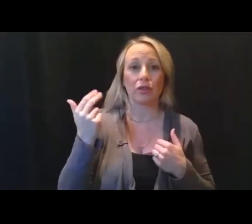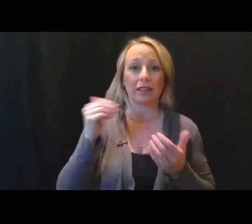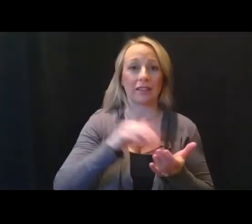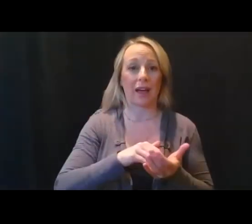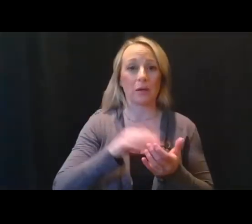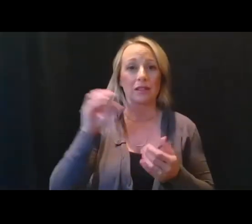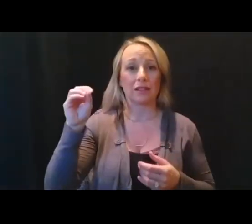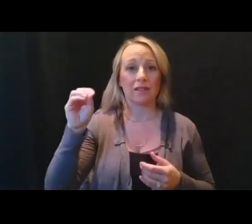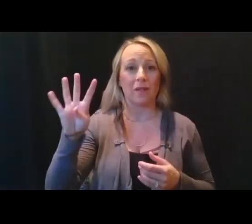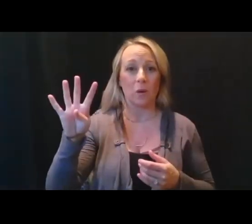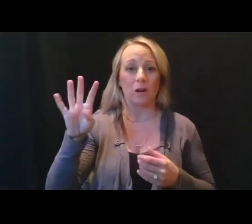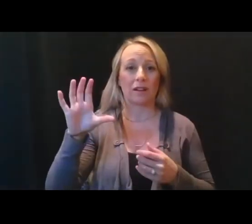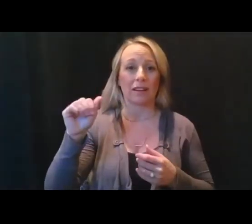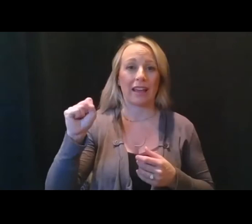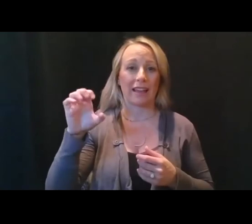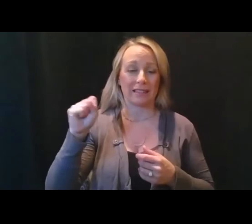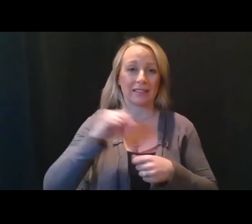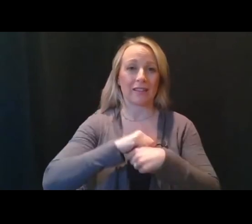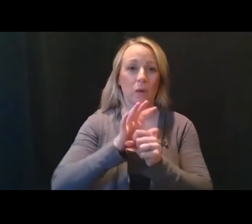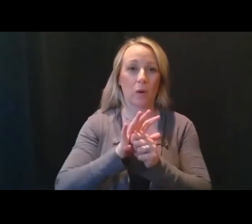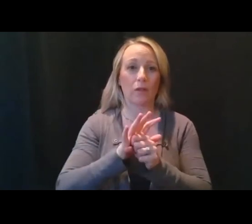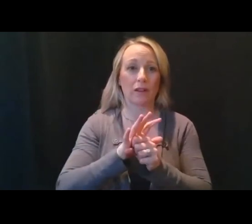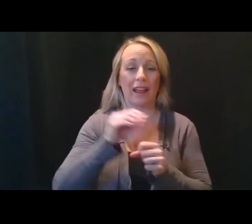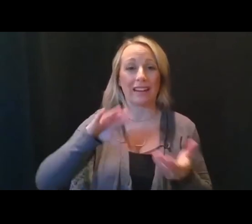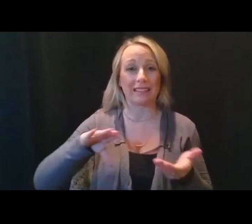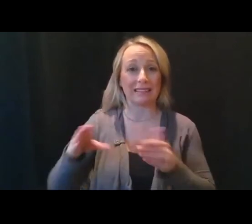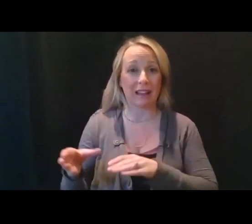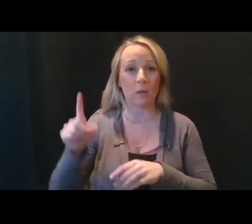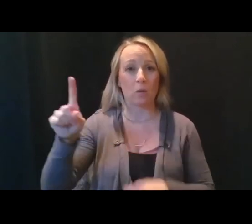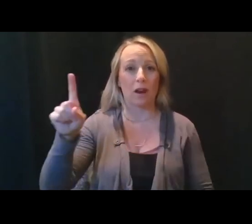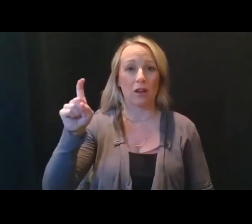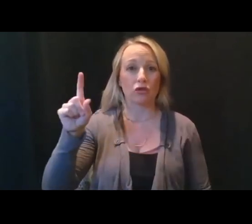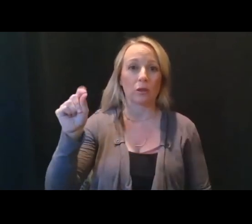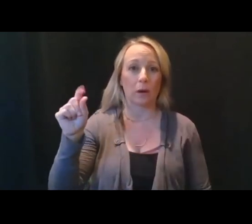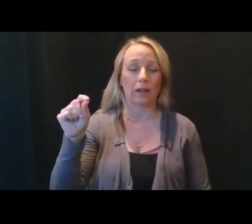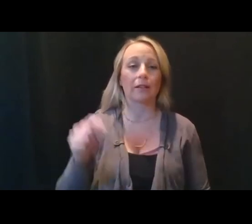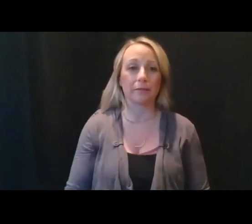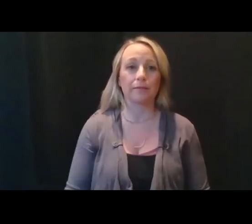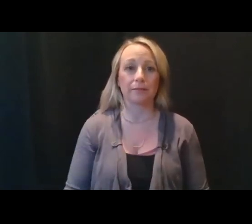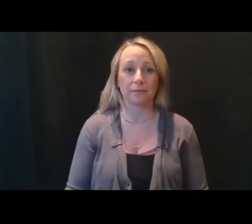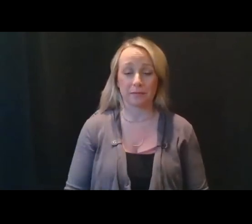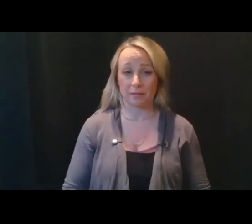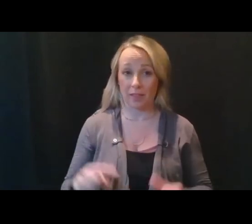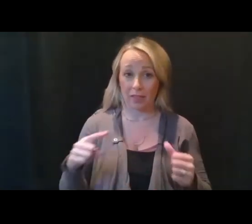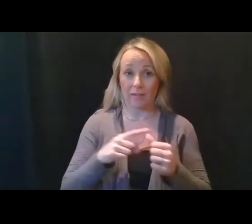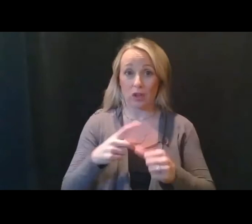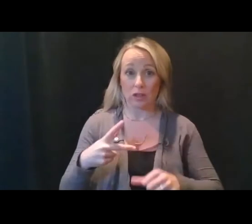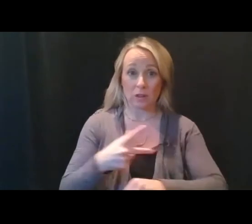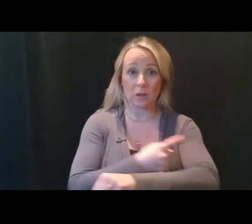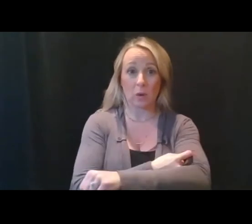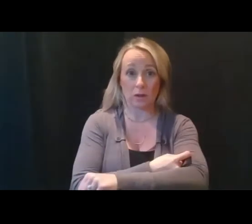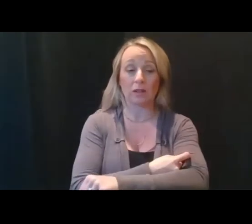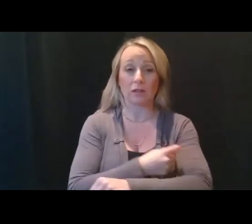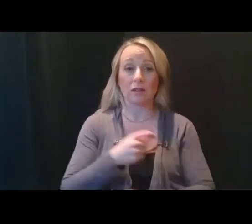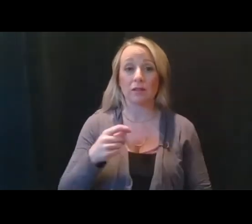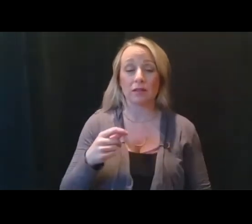13,004 cases, and our deaths are 120. The first doses of the